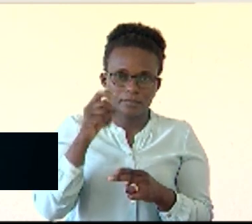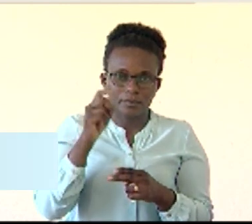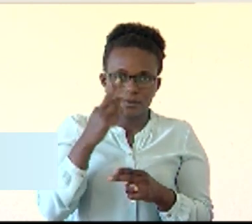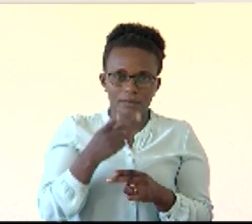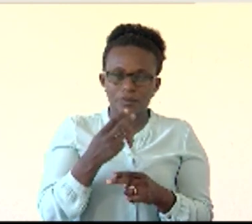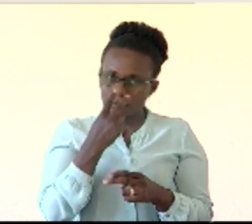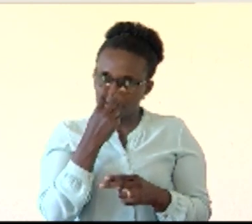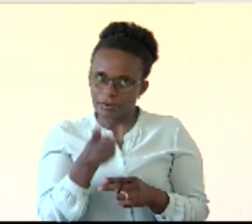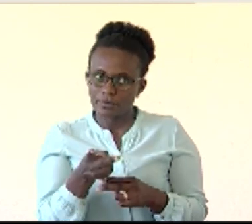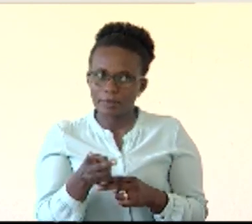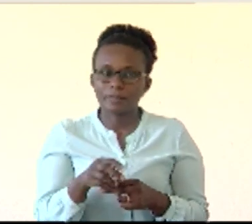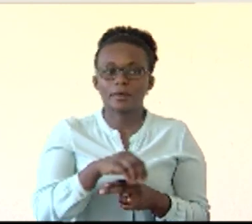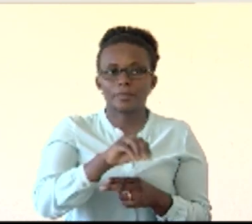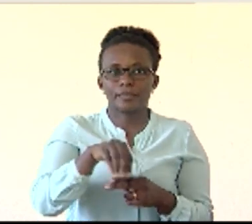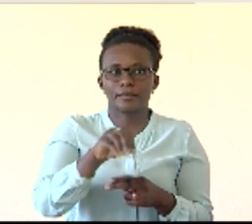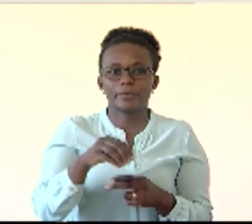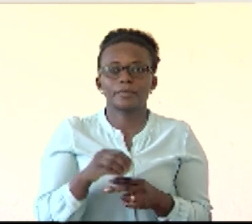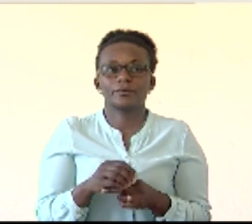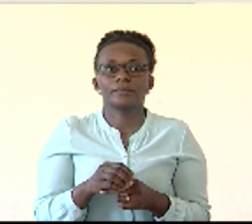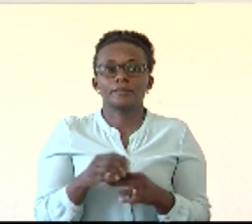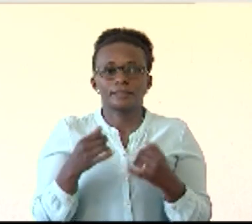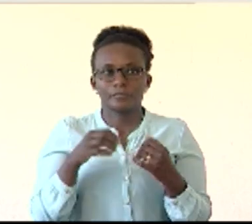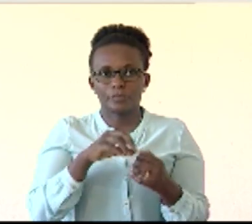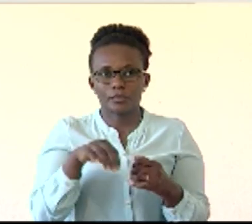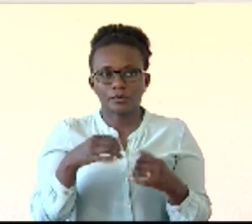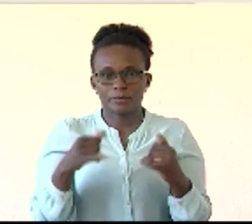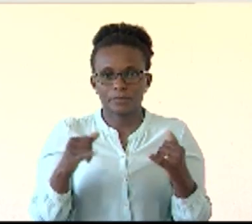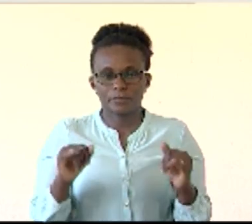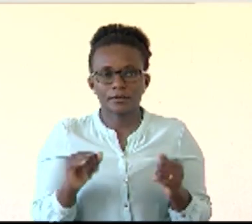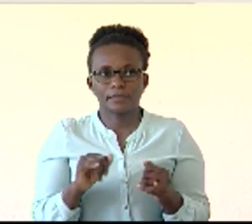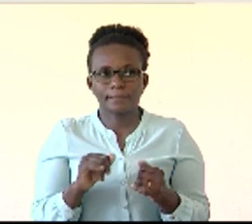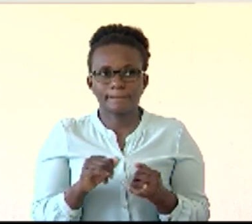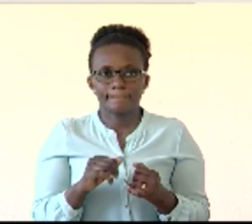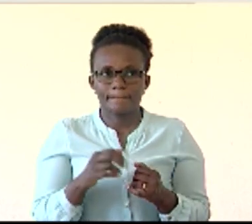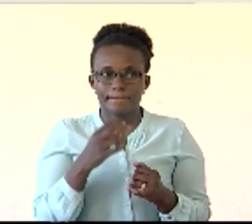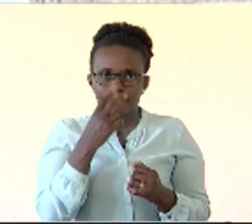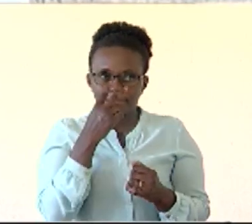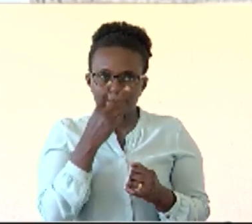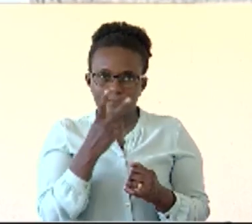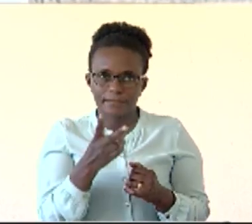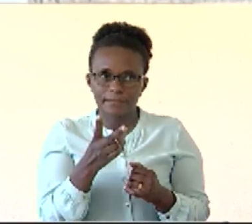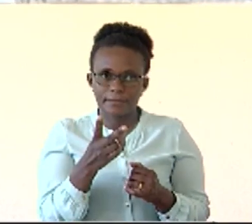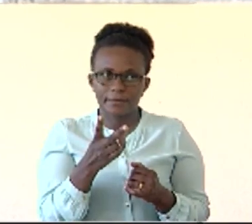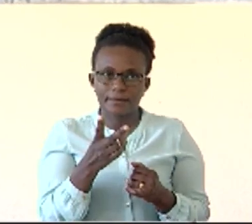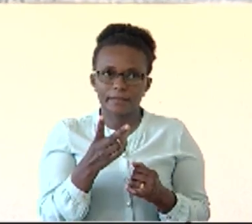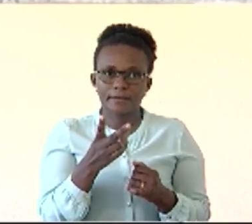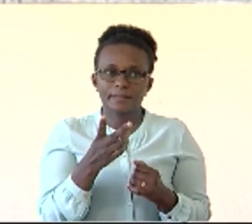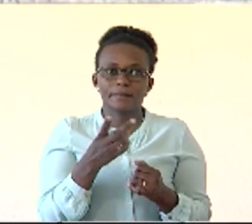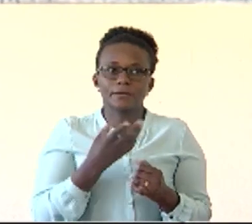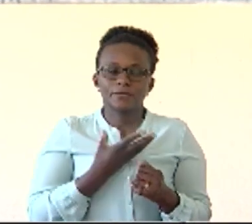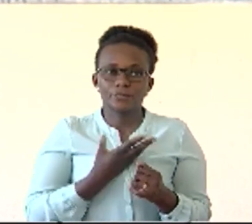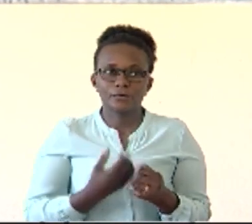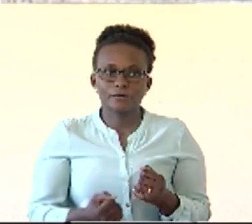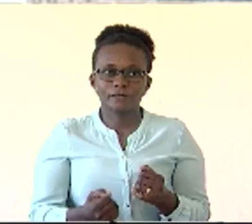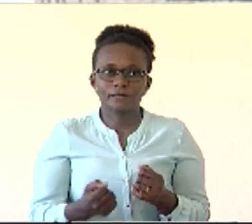different solutions. So here I have table salt. Actually, it is sodium chloride. So that